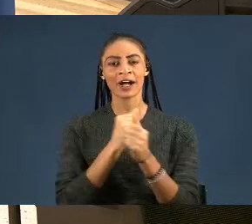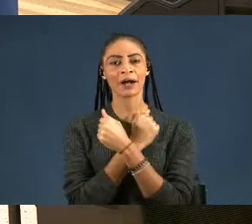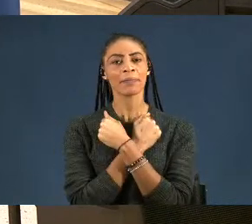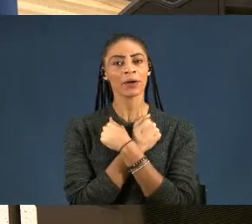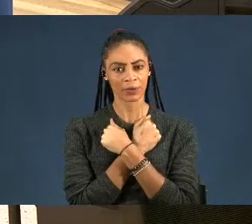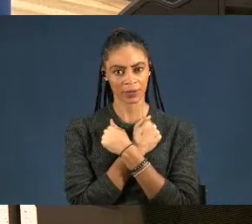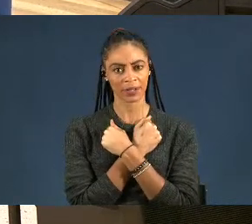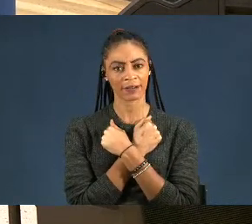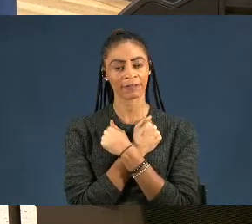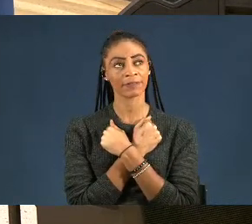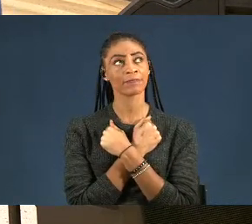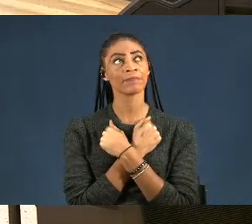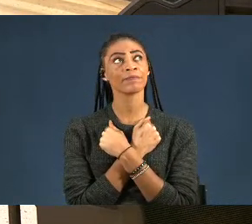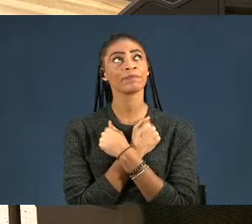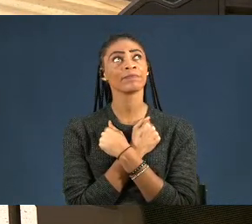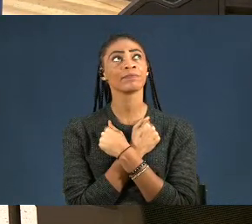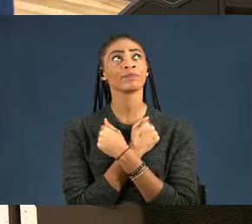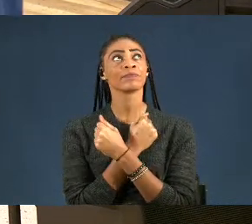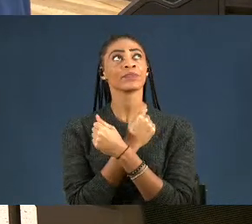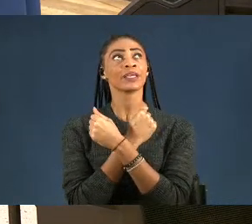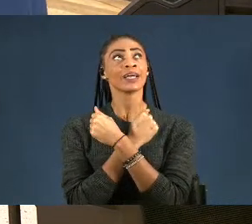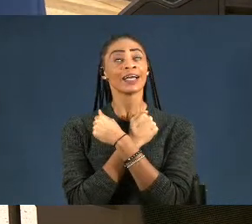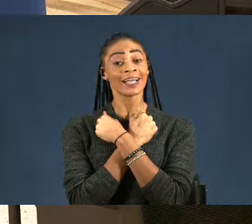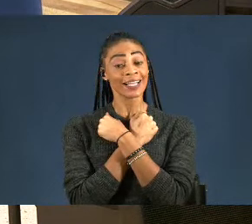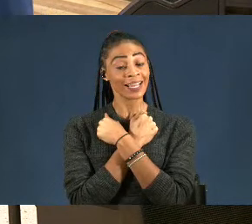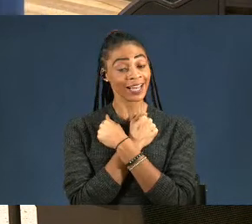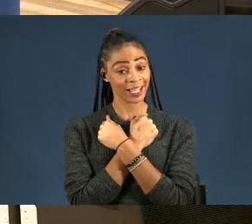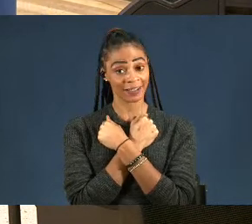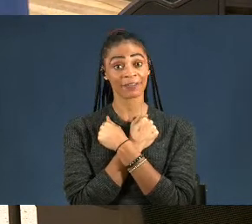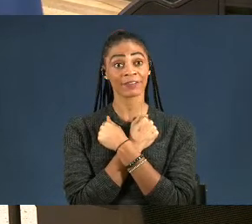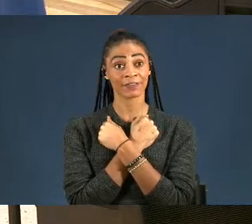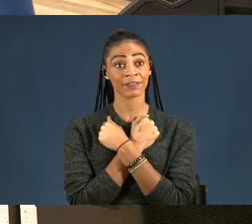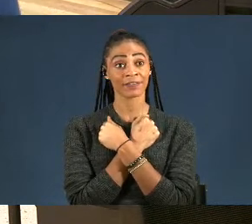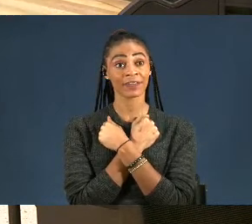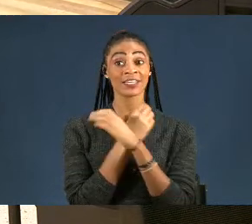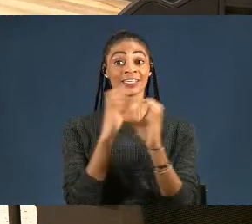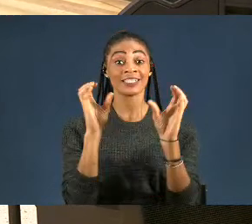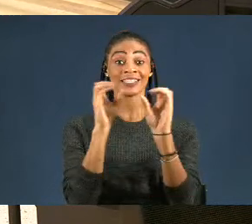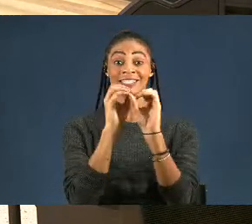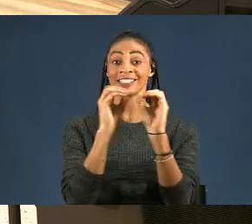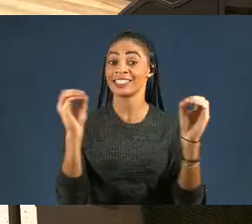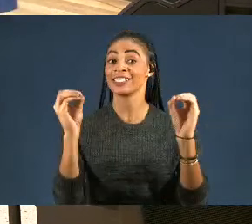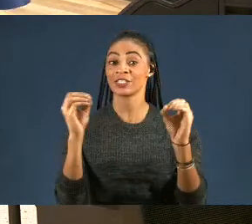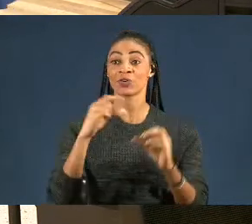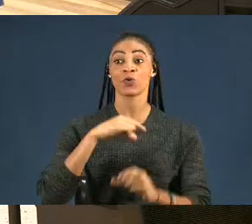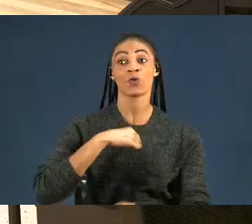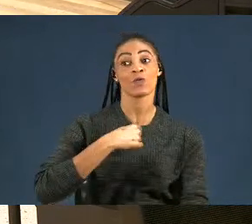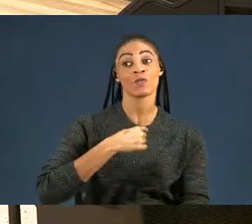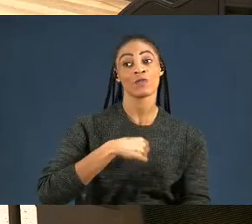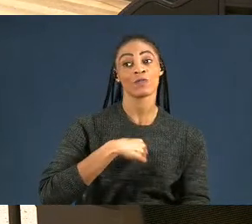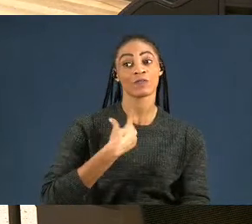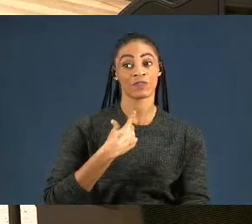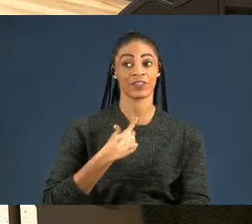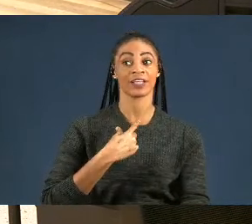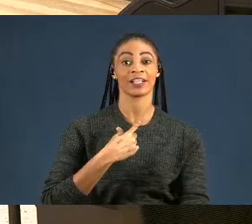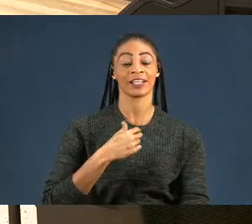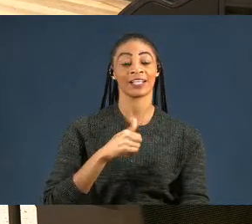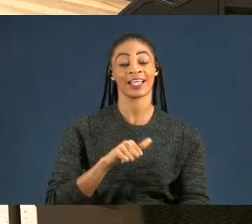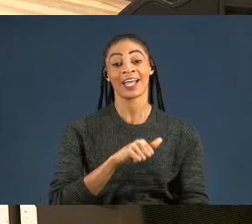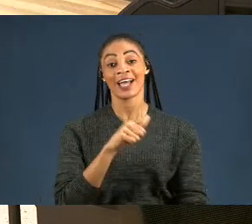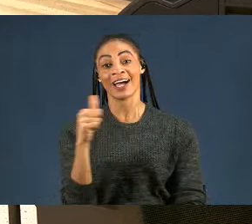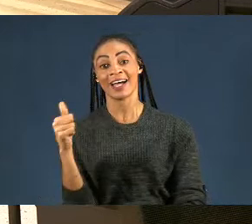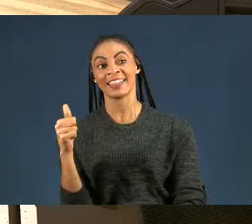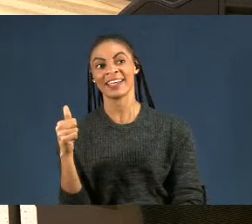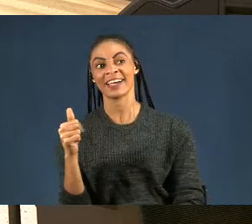Highest good, seek your highest good. Love, this kind of love has no feeling. Are you not feeling? Because there are other loves which have